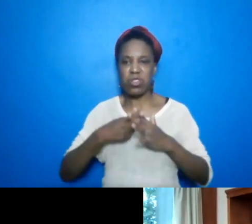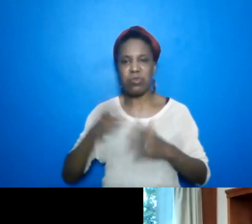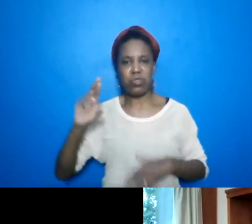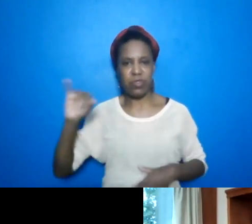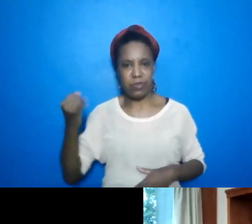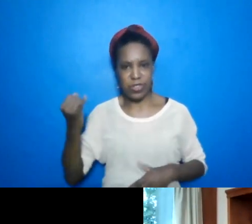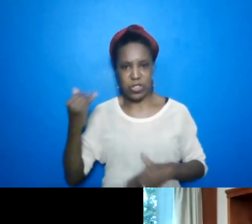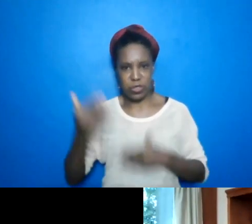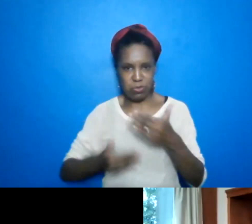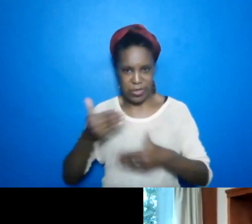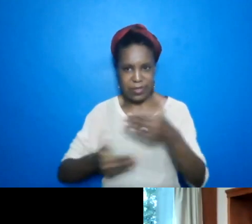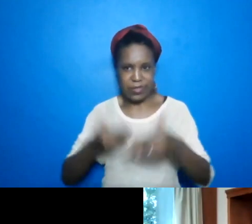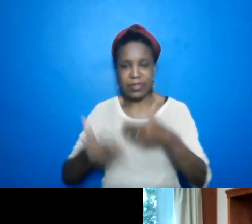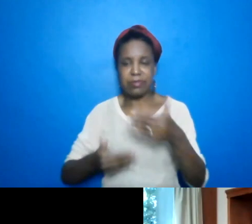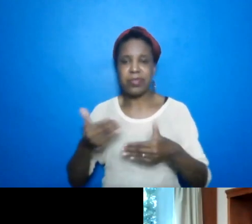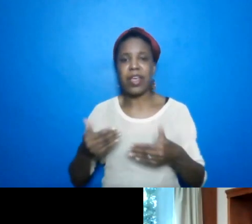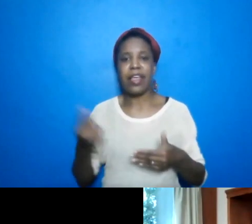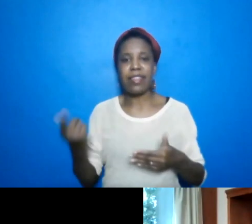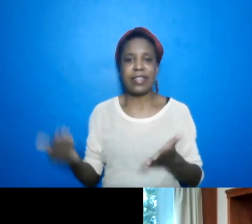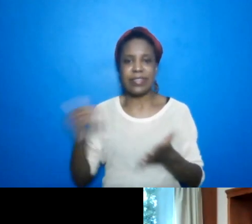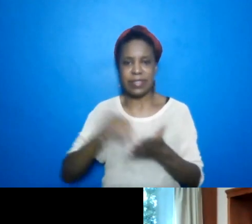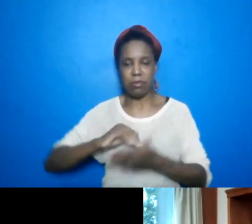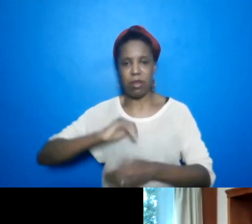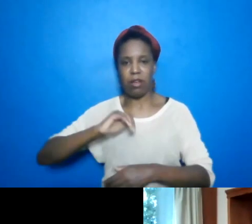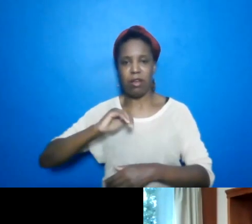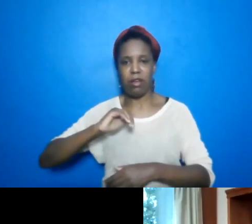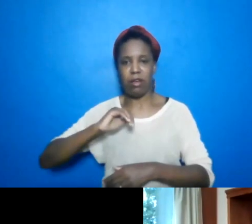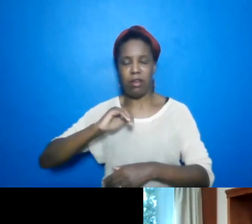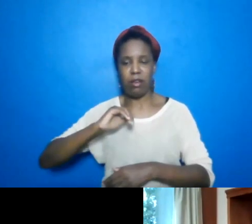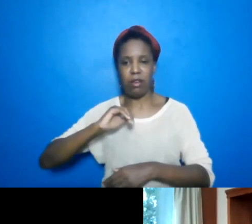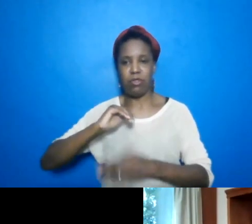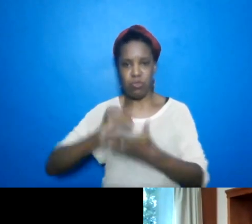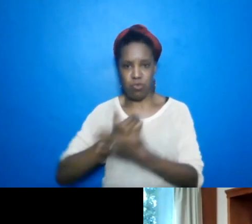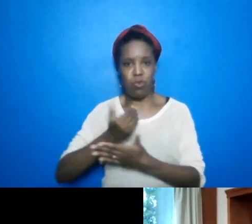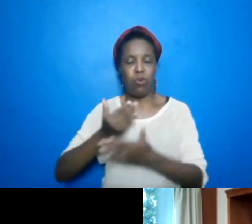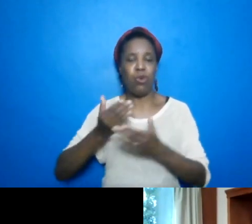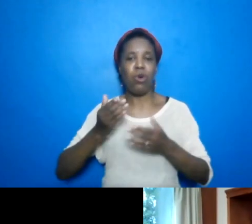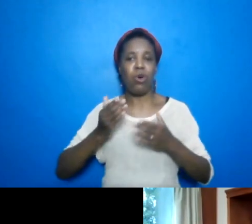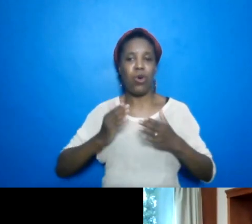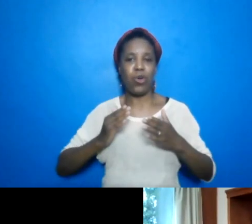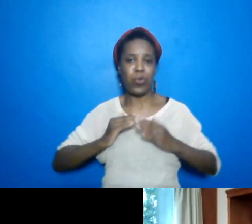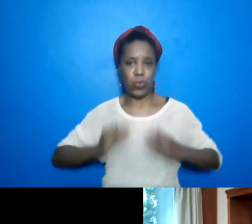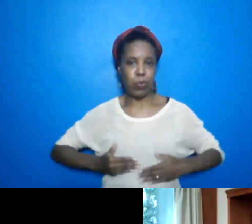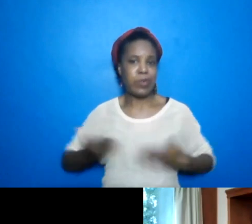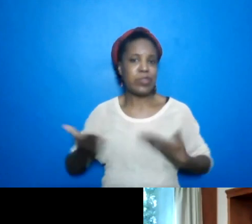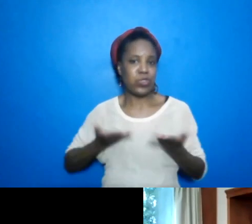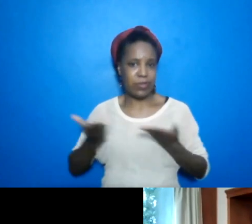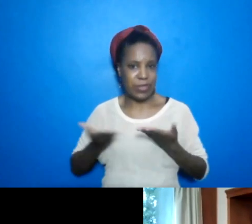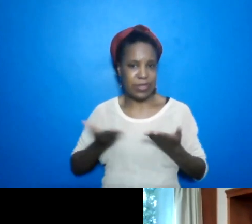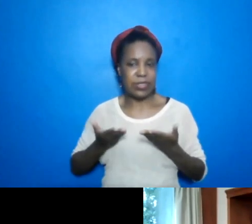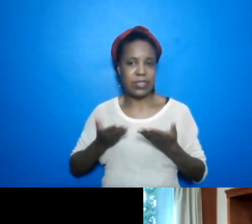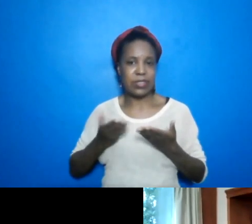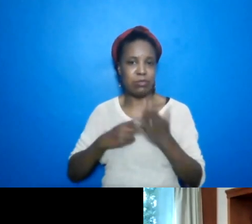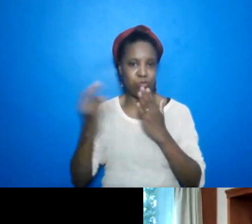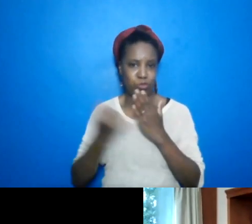recreated a human services budget project that was a community budgeting process,